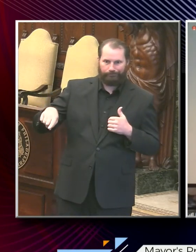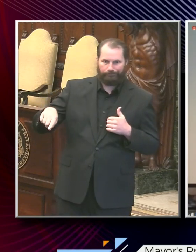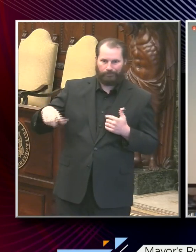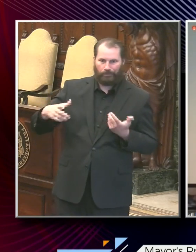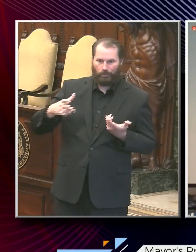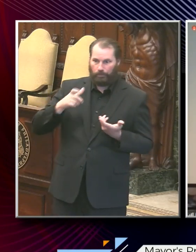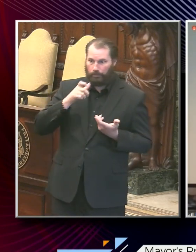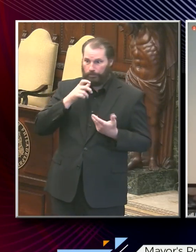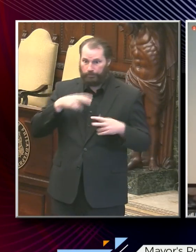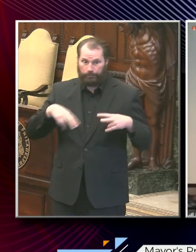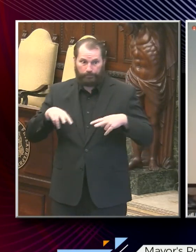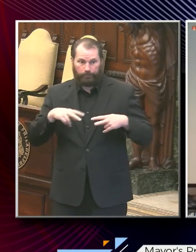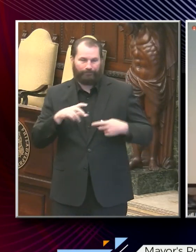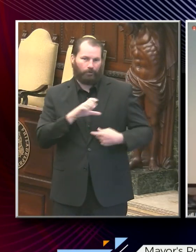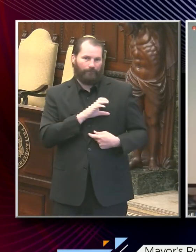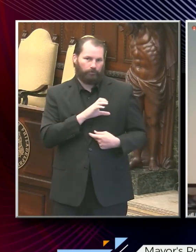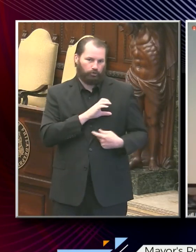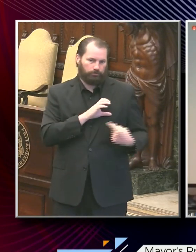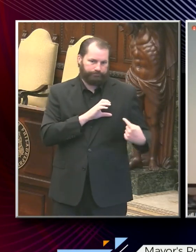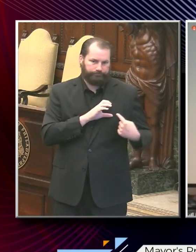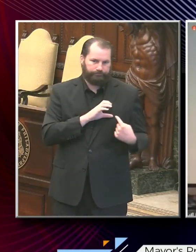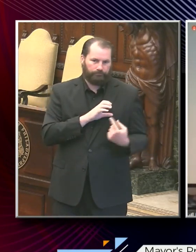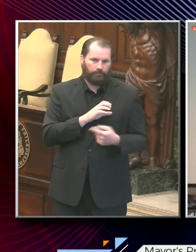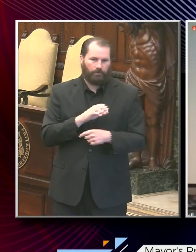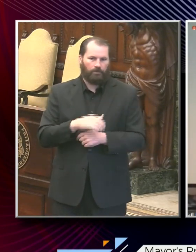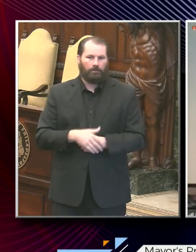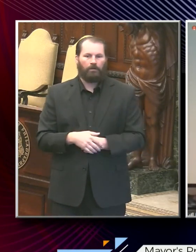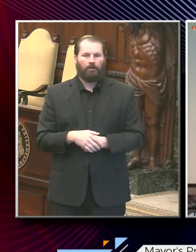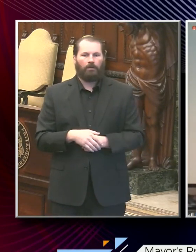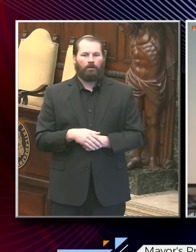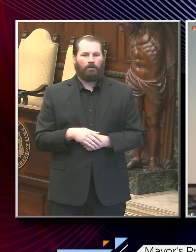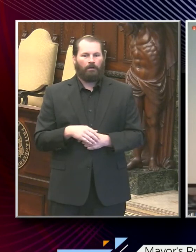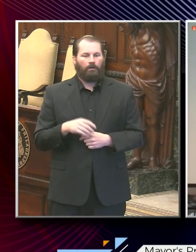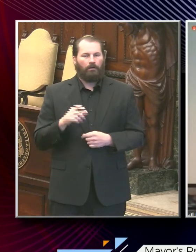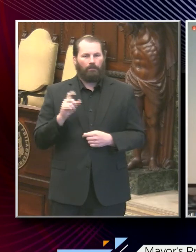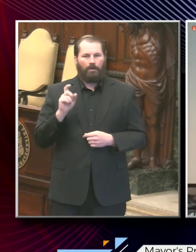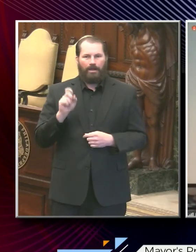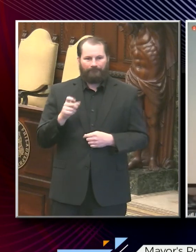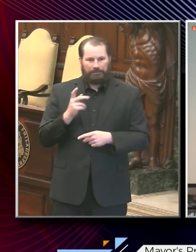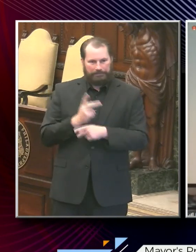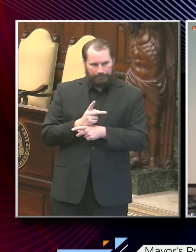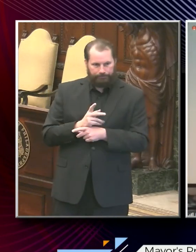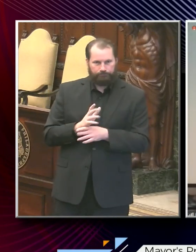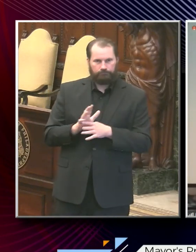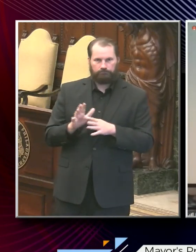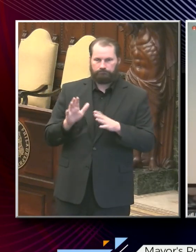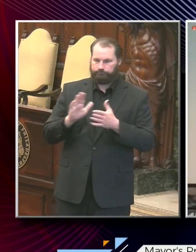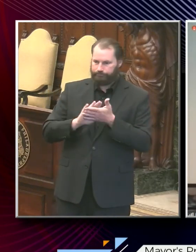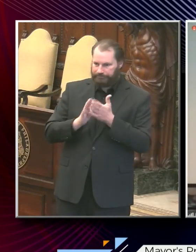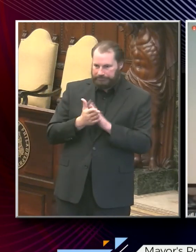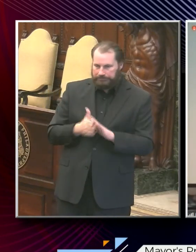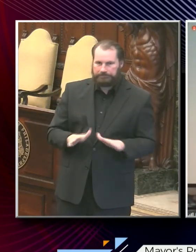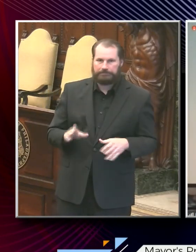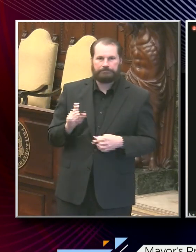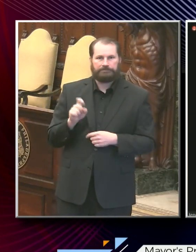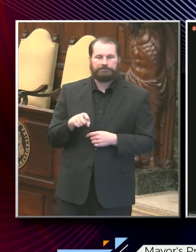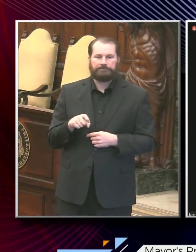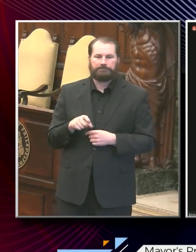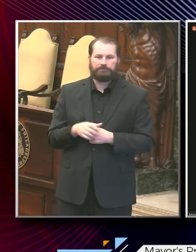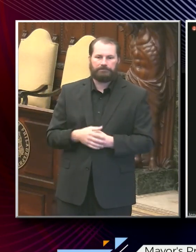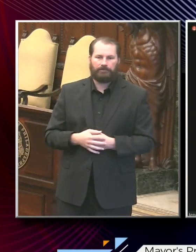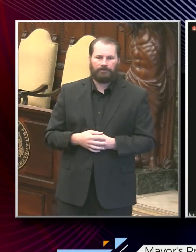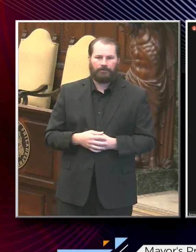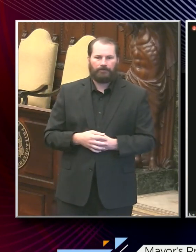to at least generally maintain the peace between in these very difficult and volatile times.